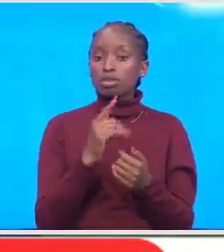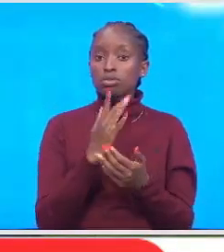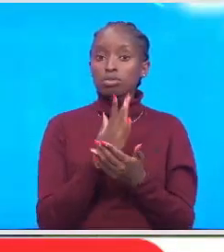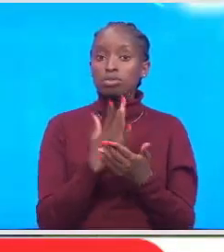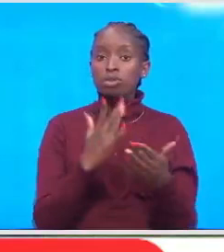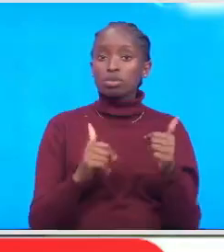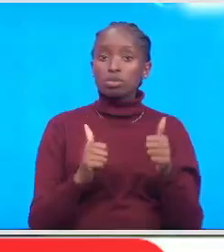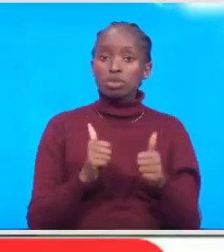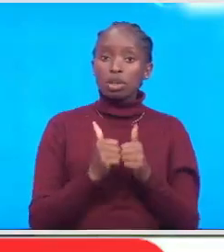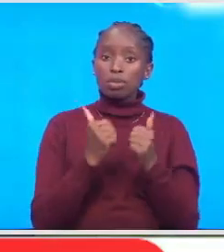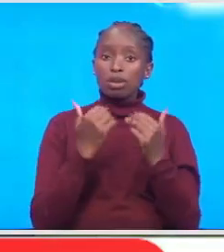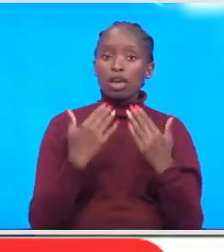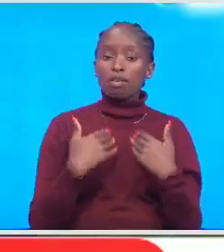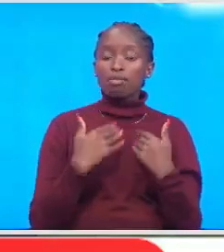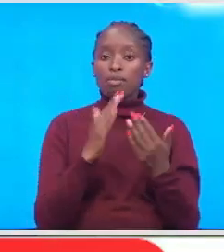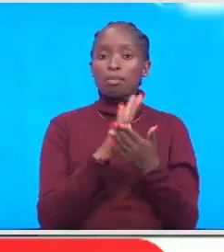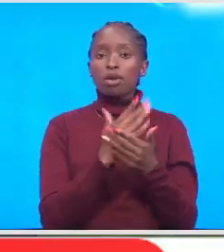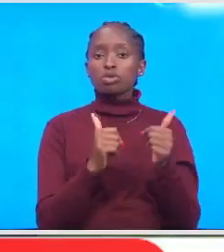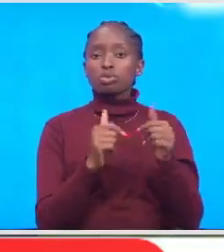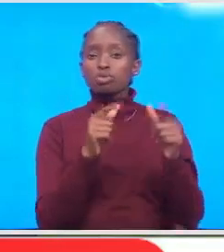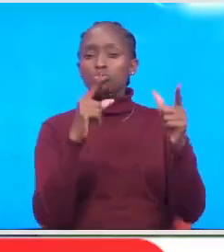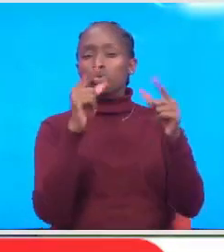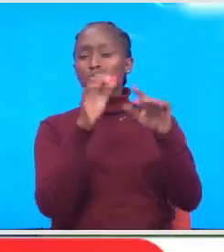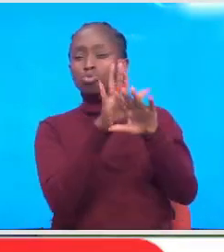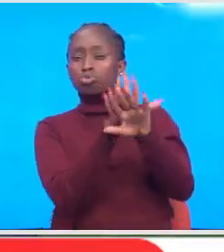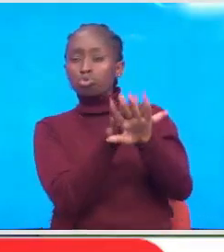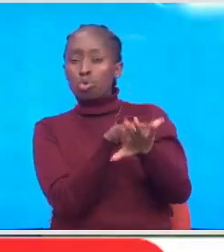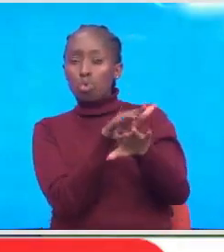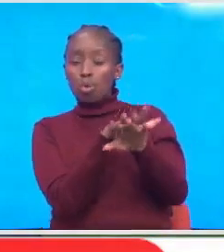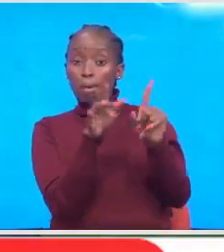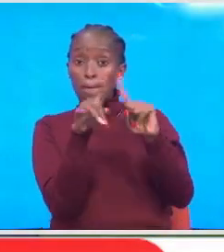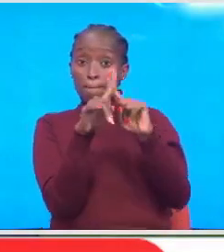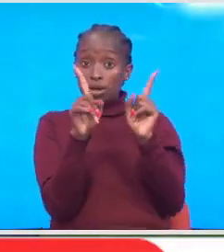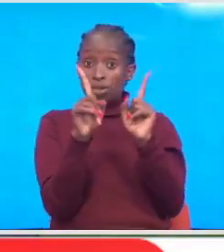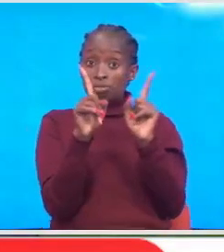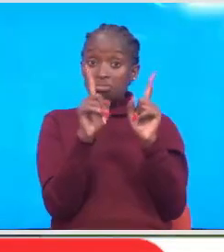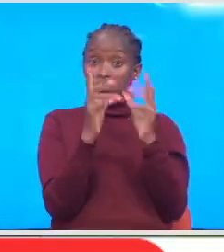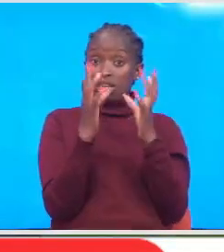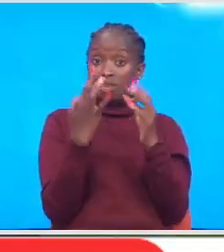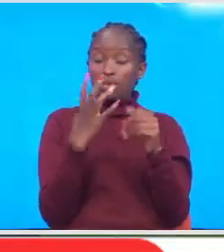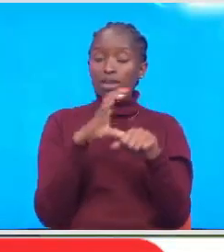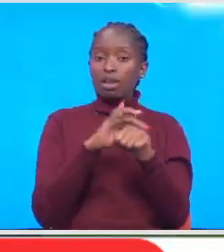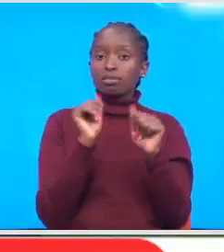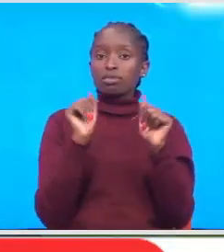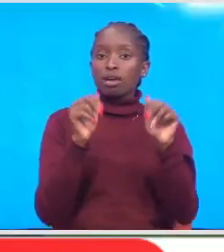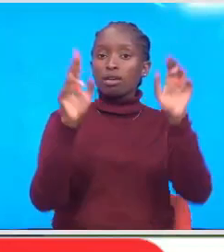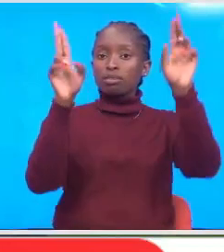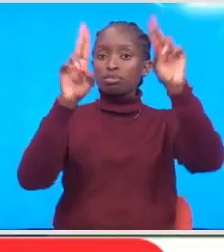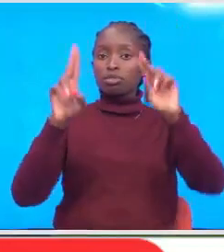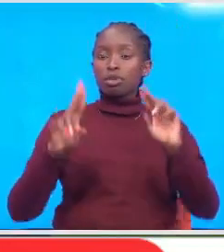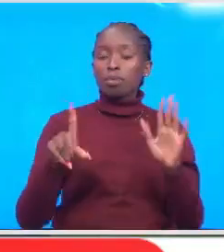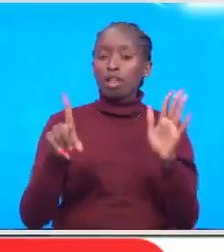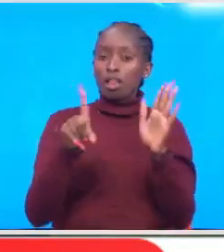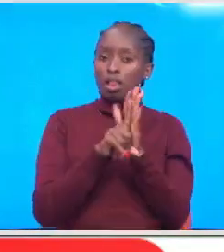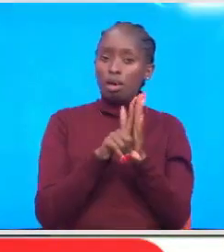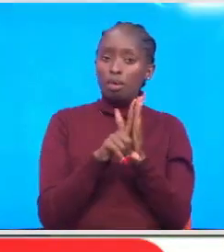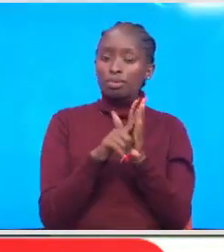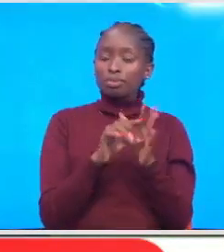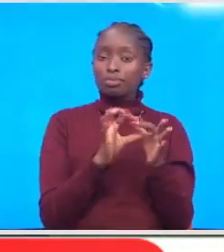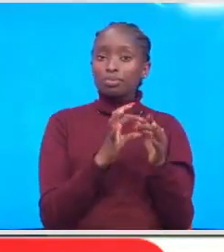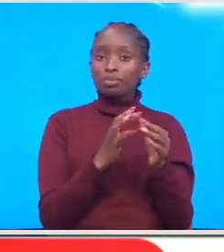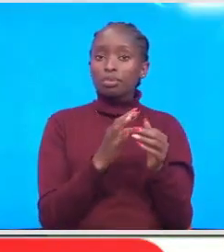others, parts are following slower, but if we get a international, legally binding